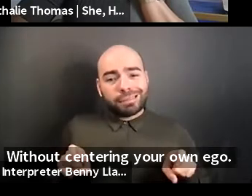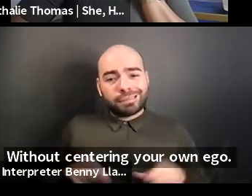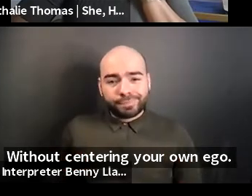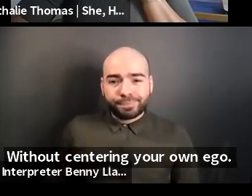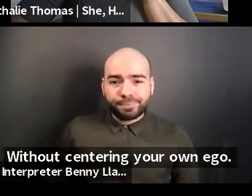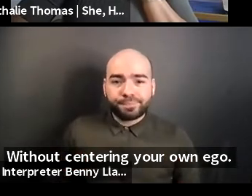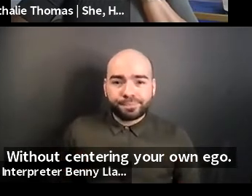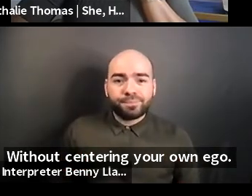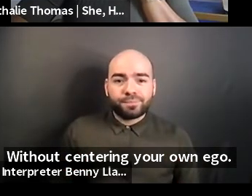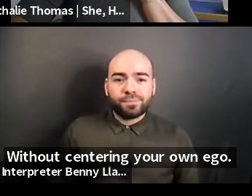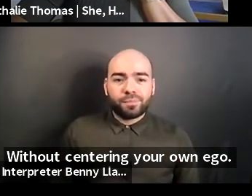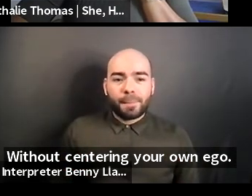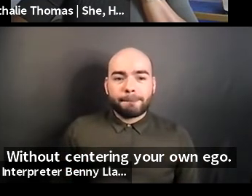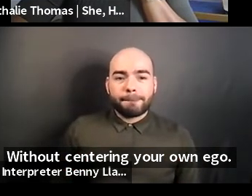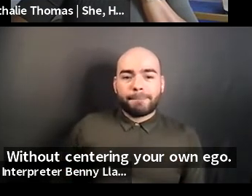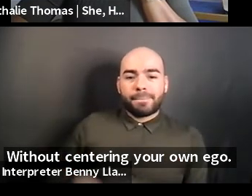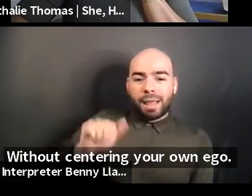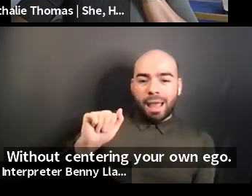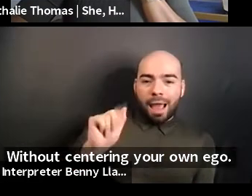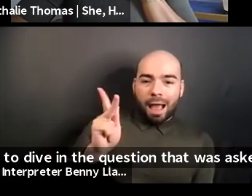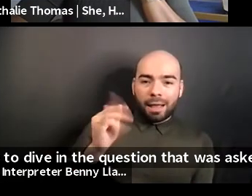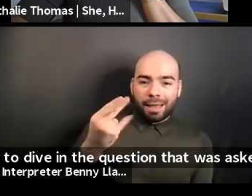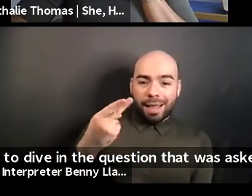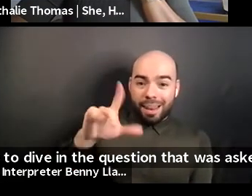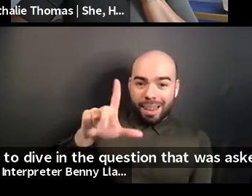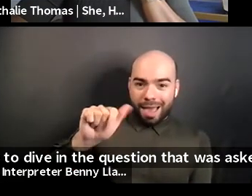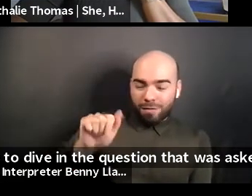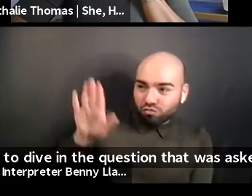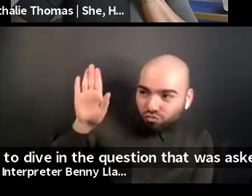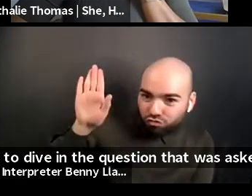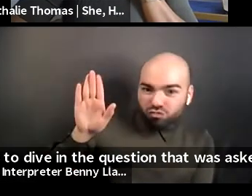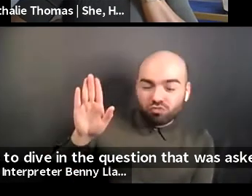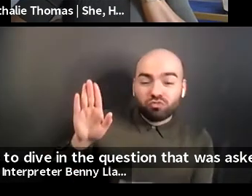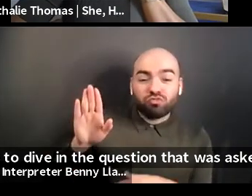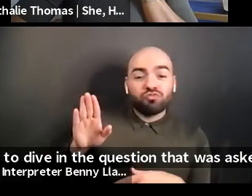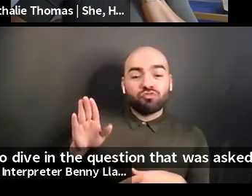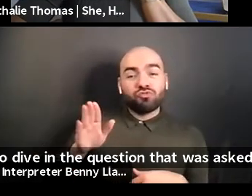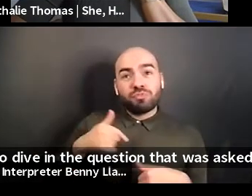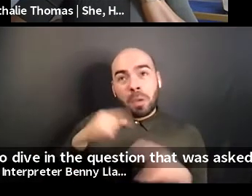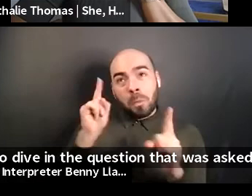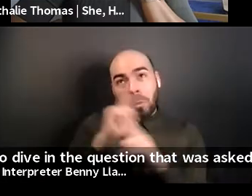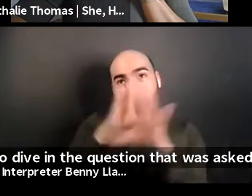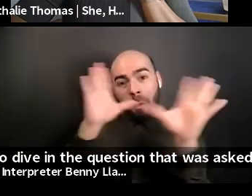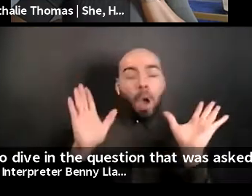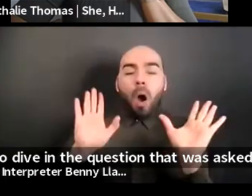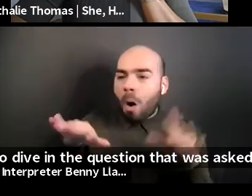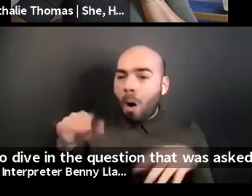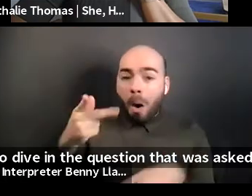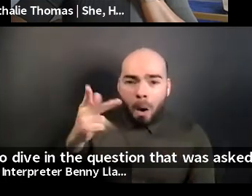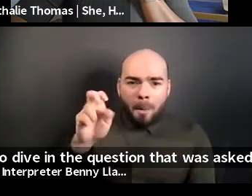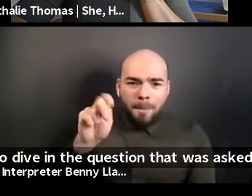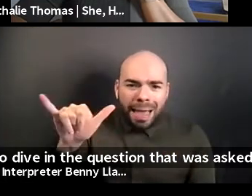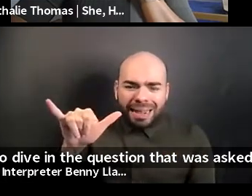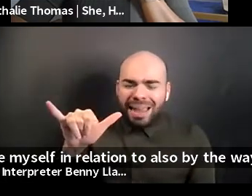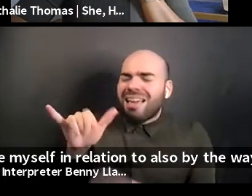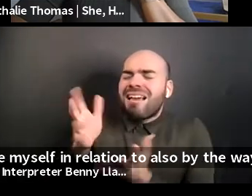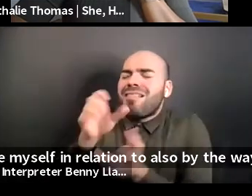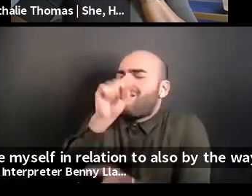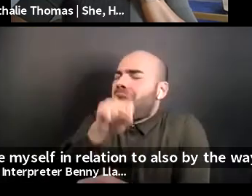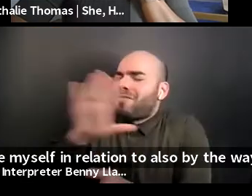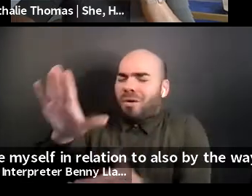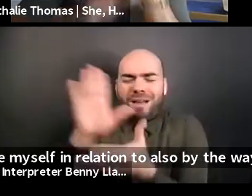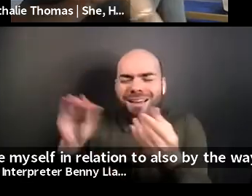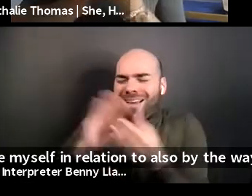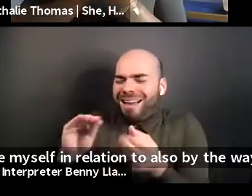I'd like to tag on the question that was asked about where I see myself in relation to. Also, by the way, Penny loved the self-destruction